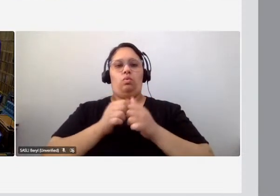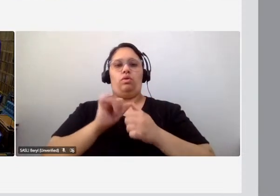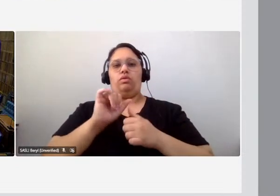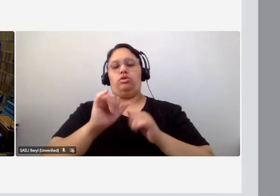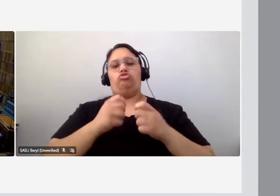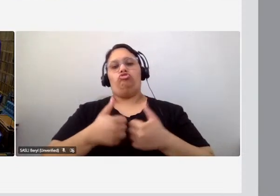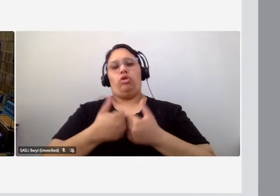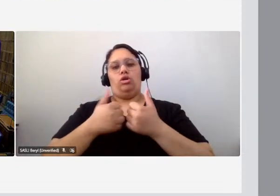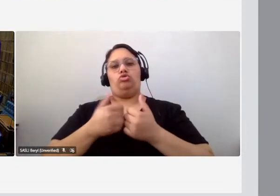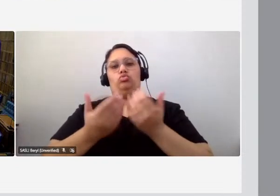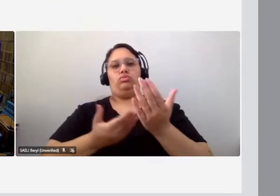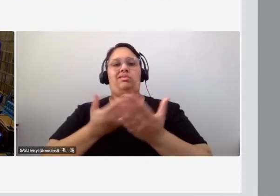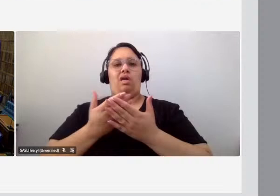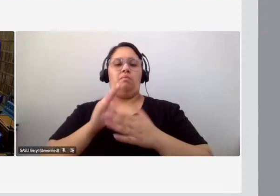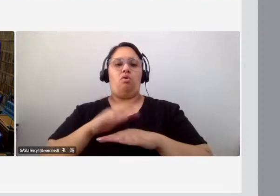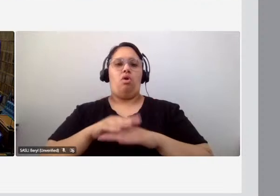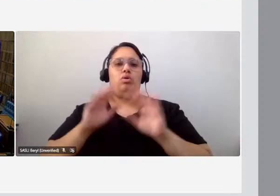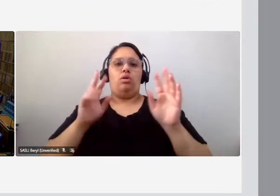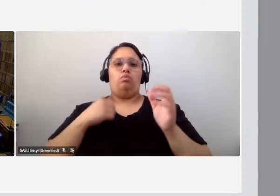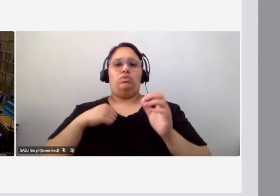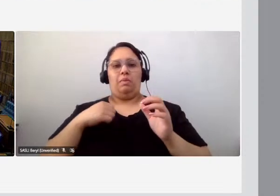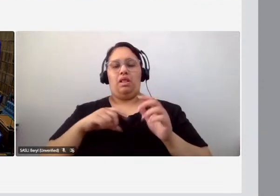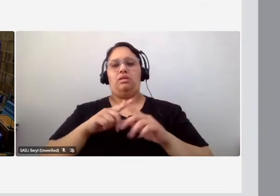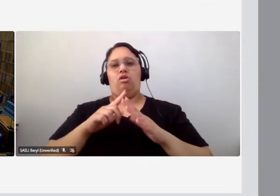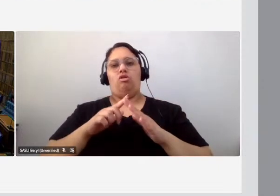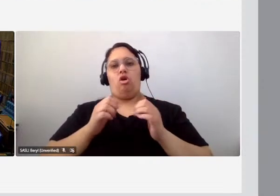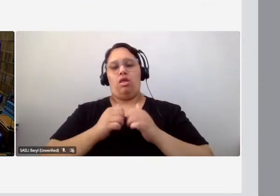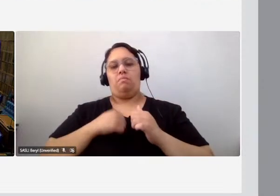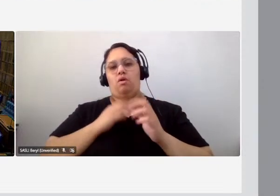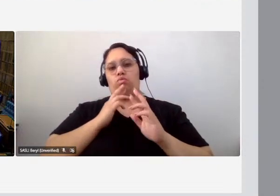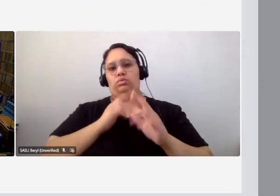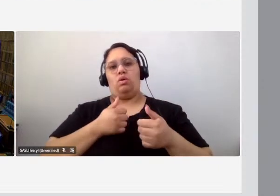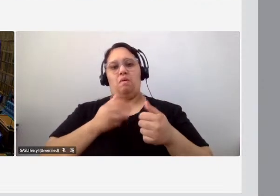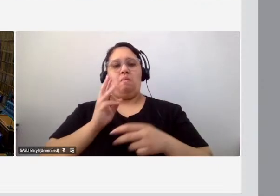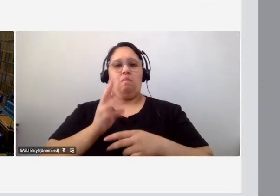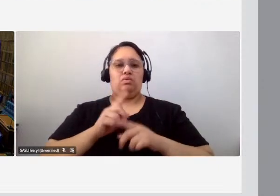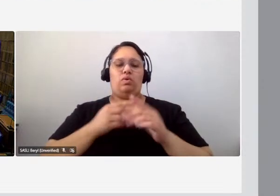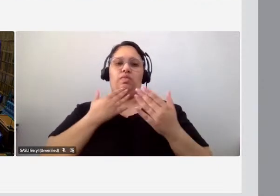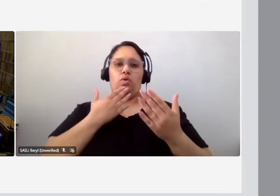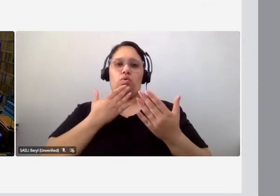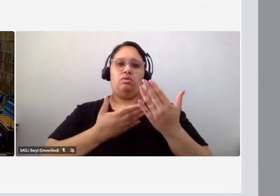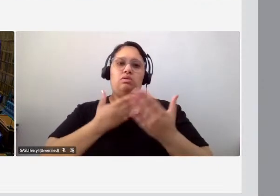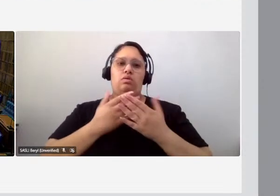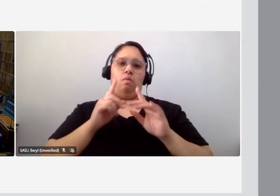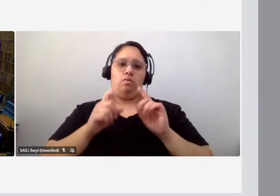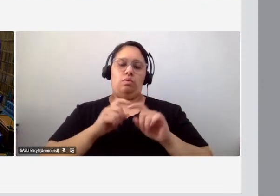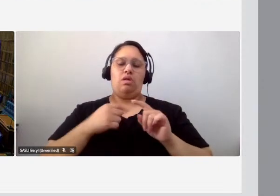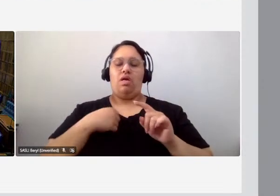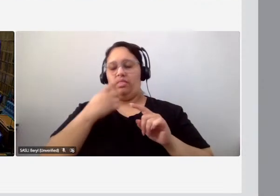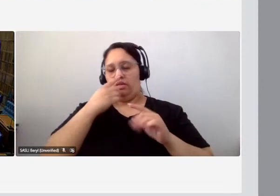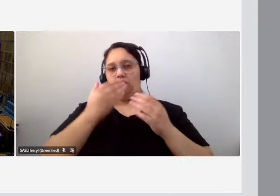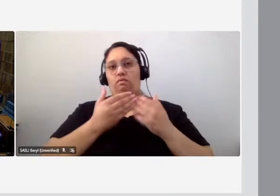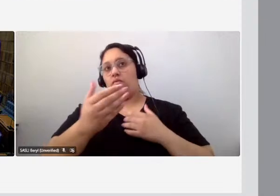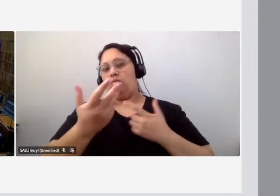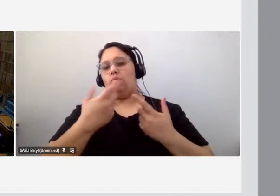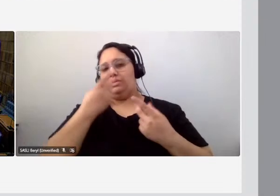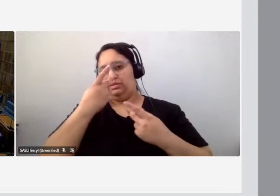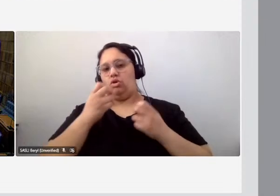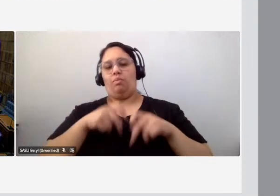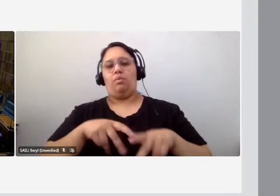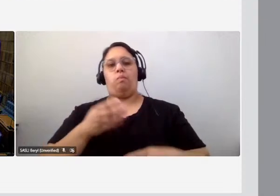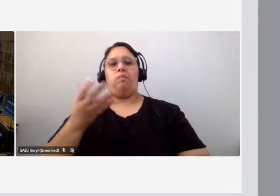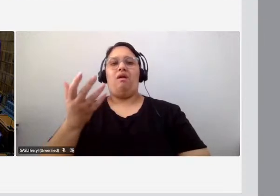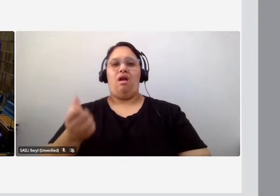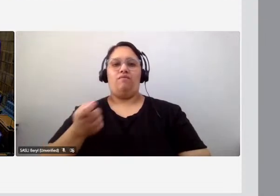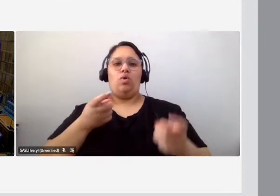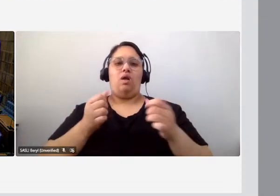you've raised now around municipalities and which my colleagues will respond to. So thank you for raising the question, but I do think forward-looking, there's an opportunity for us to